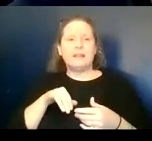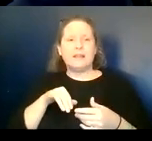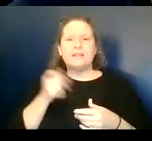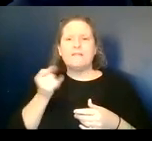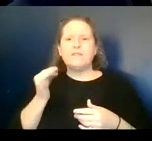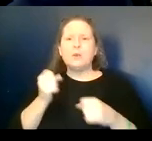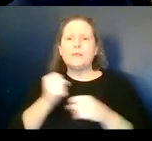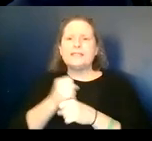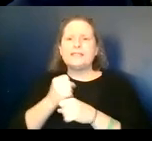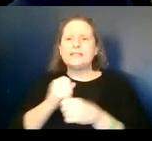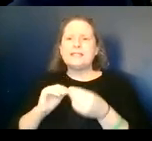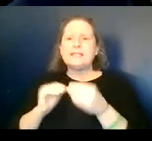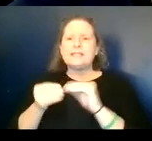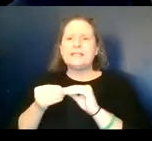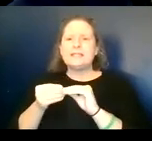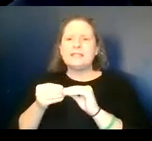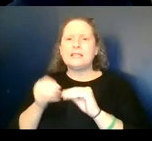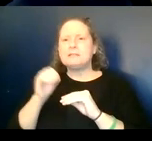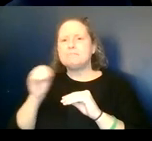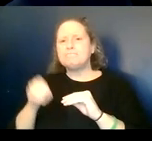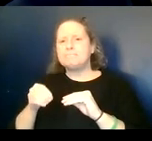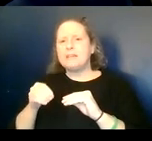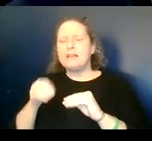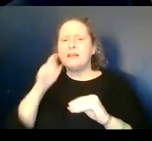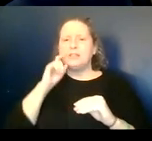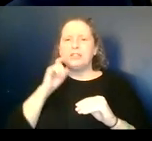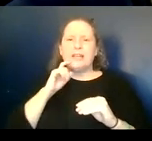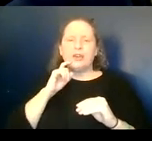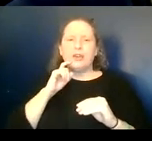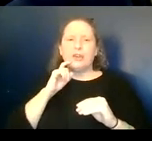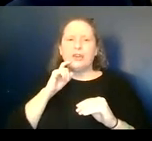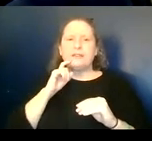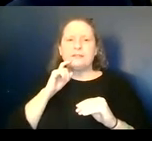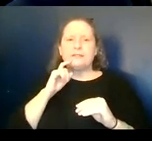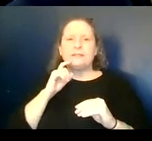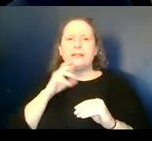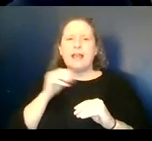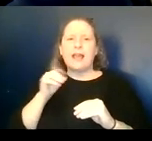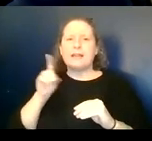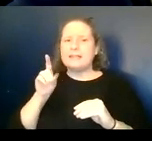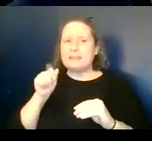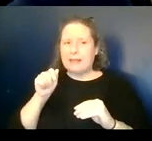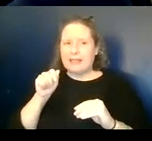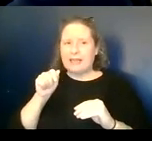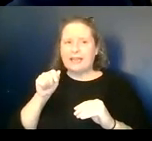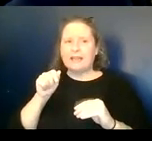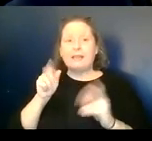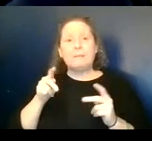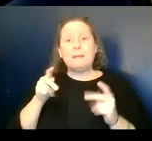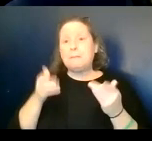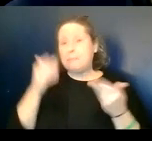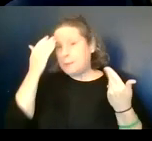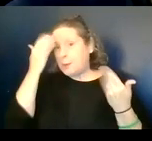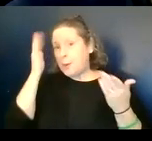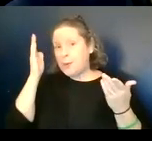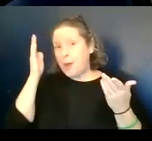on gender, sexuality, and disability that people may not know. For instance, did